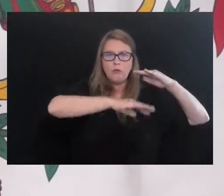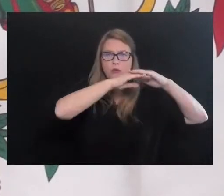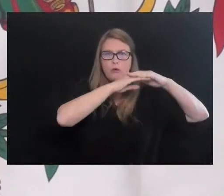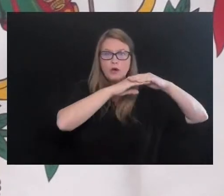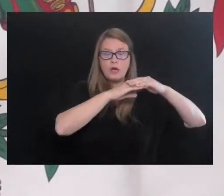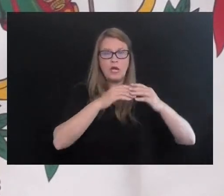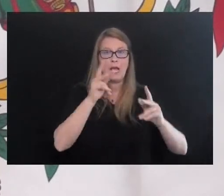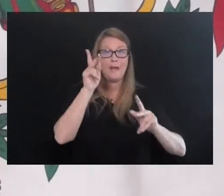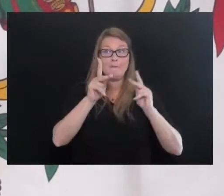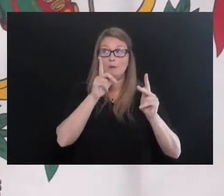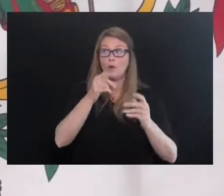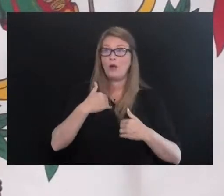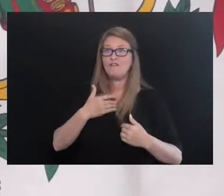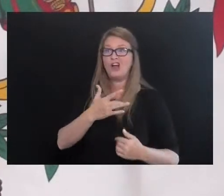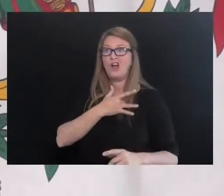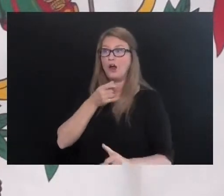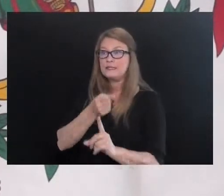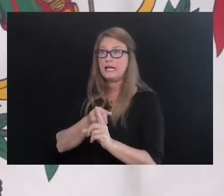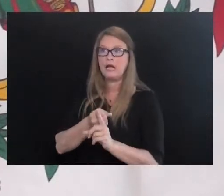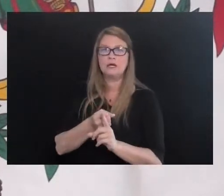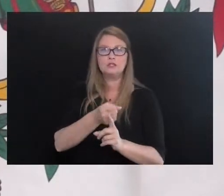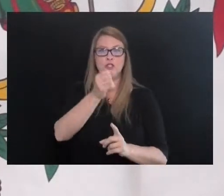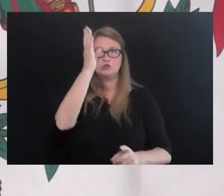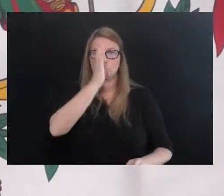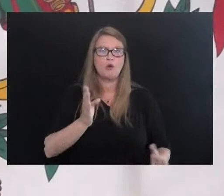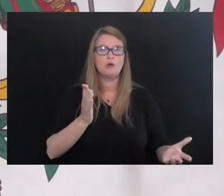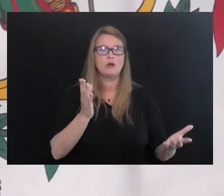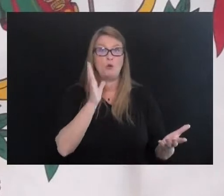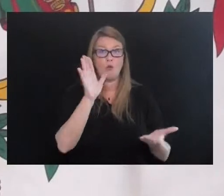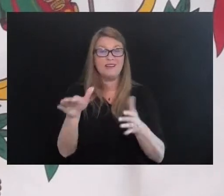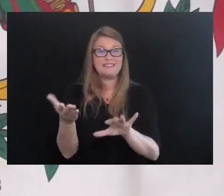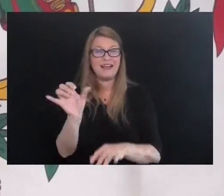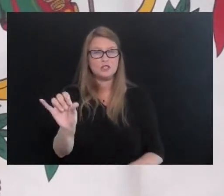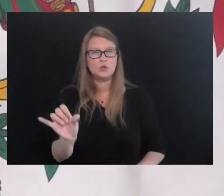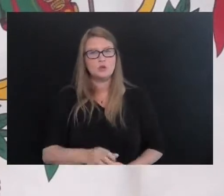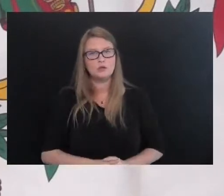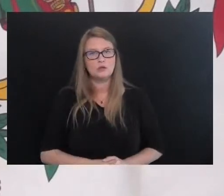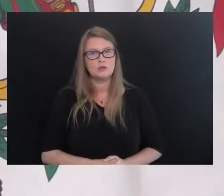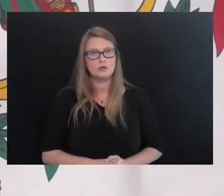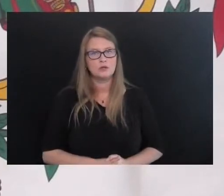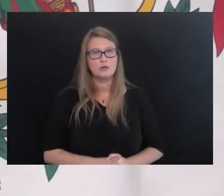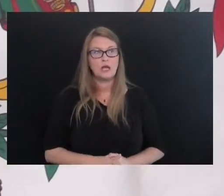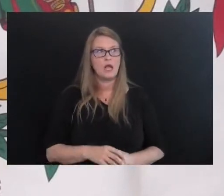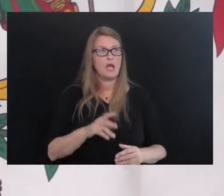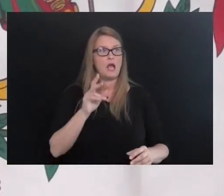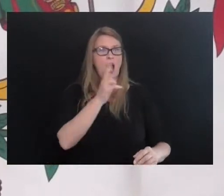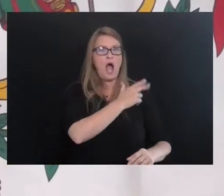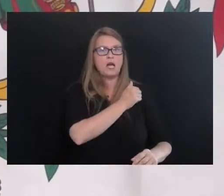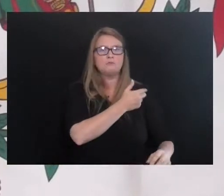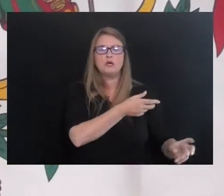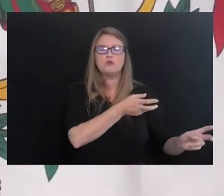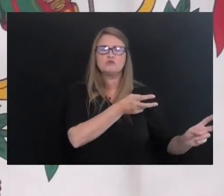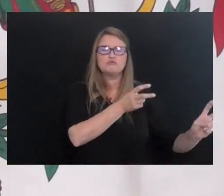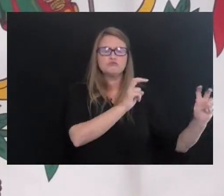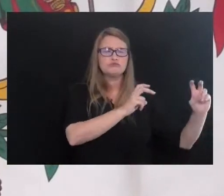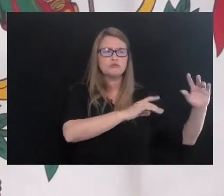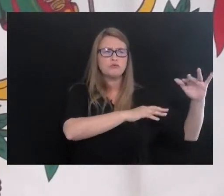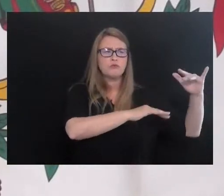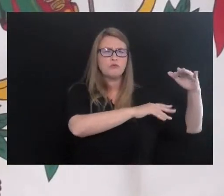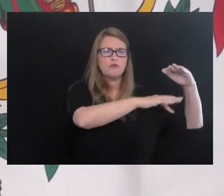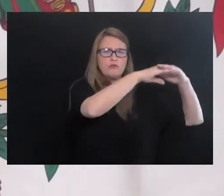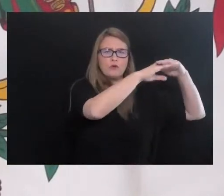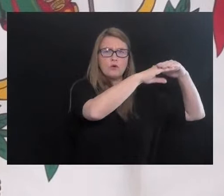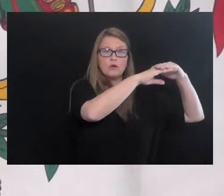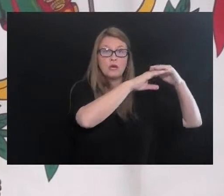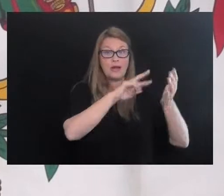heart attacks or strokes to die too. You're going to overload our hospitals without any question, because it will